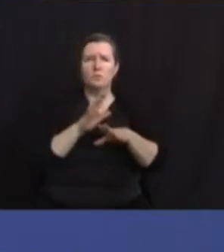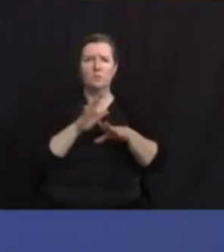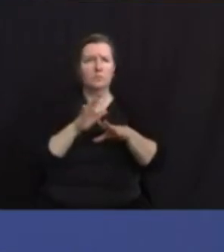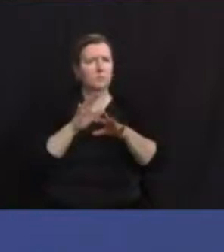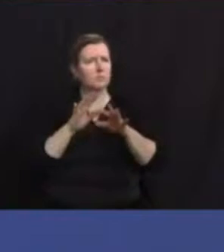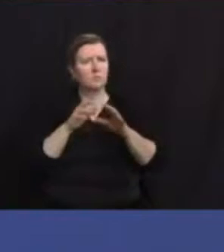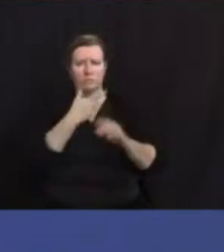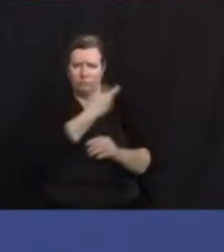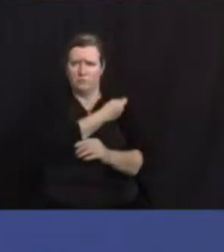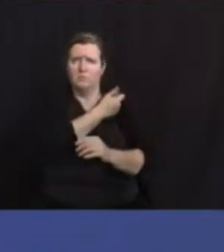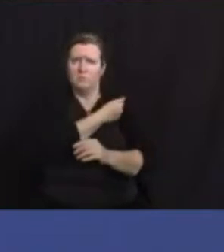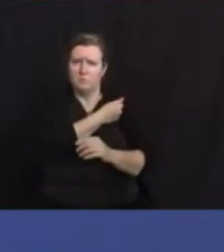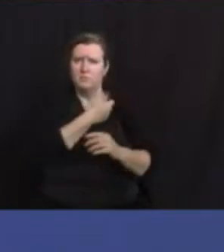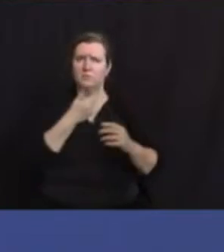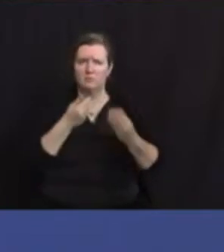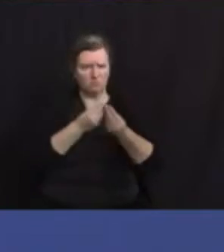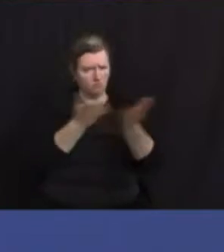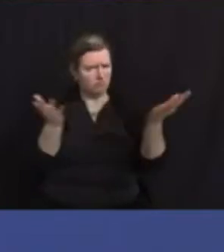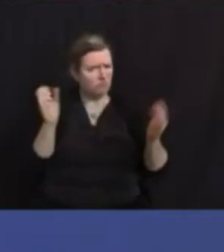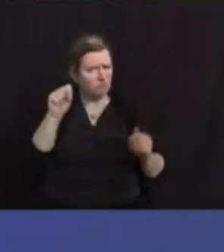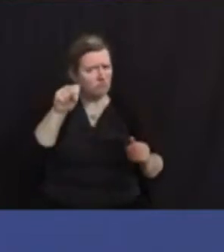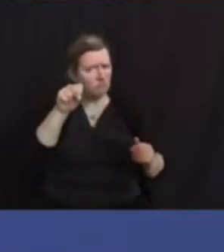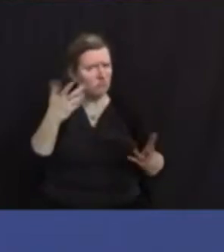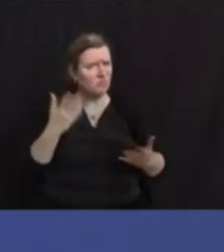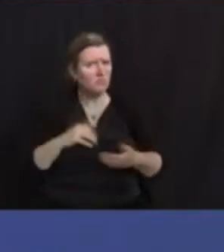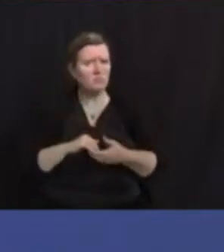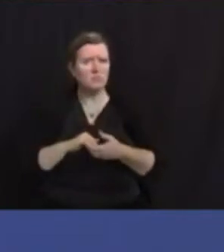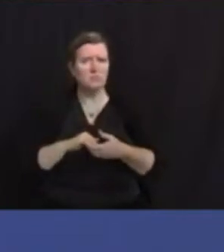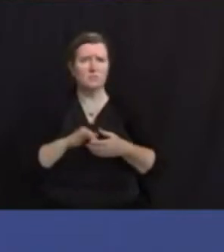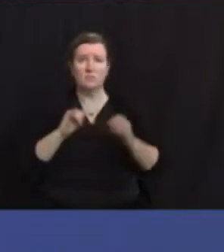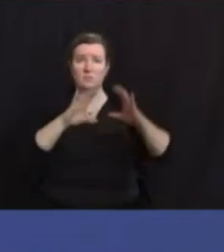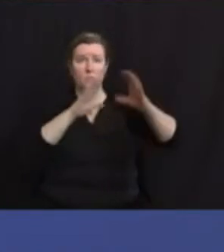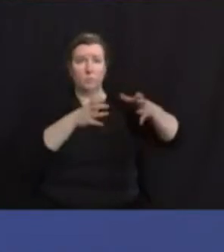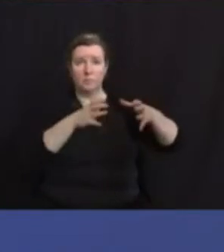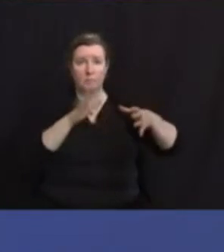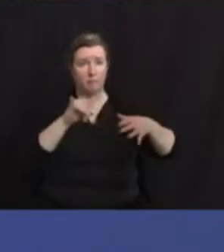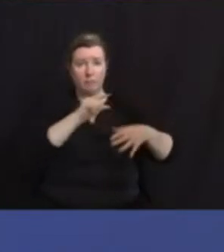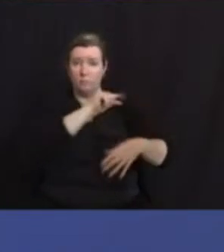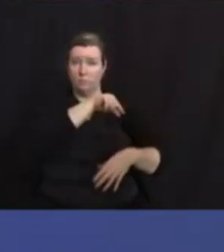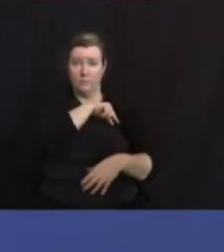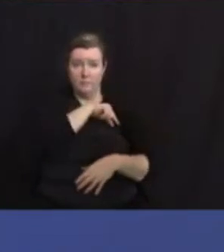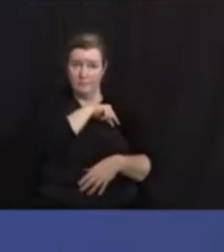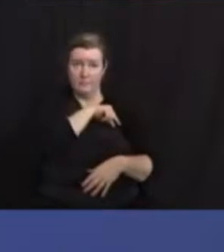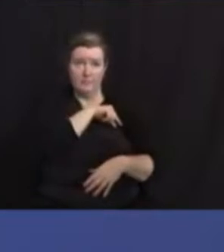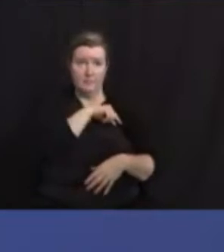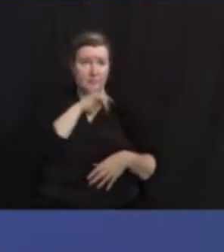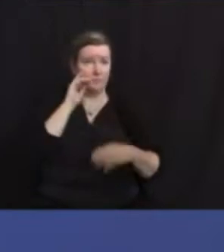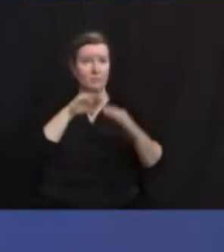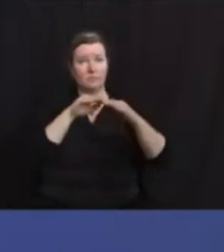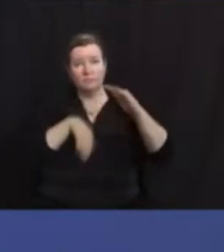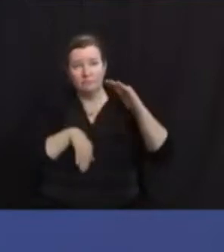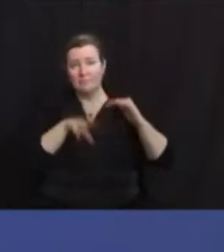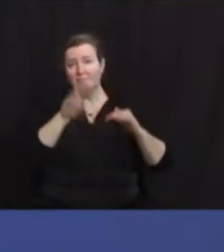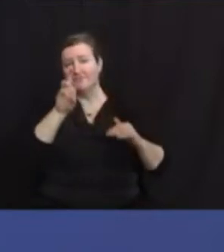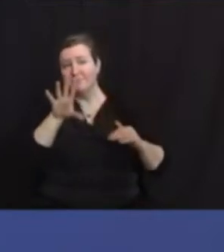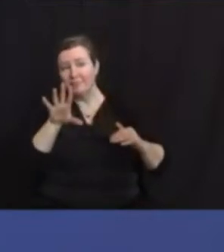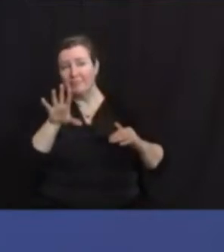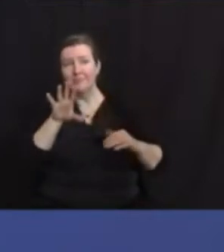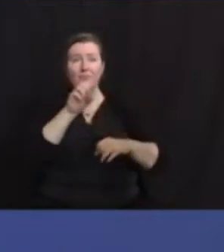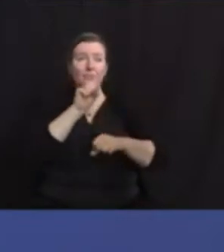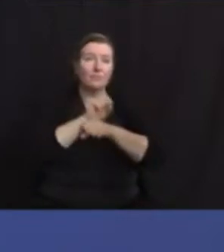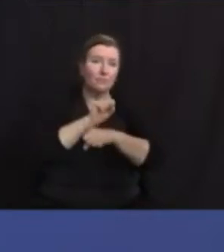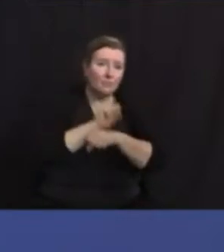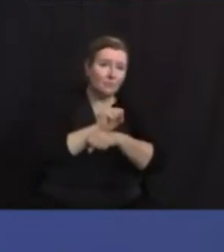I've spoken mostly in that group that is not yet eligible. Again, if you're under 65 and you're working and you've got a